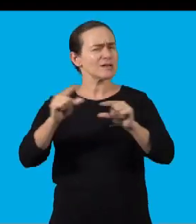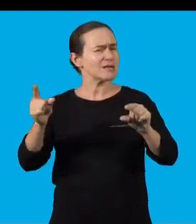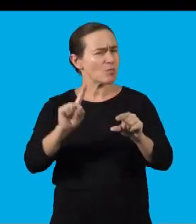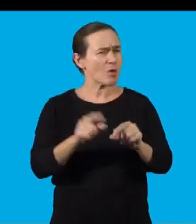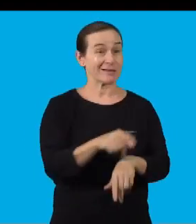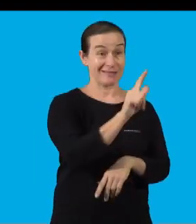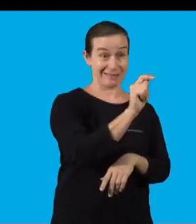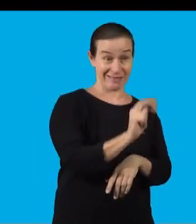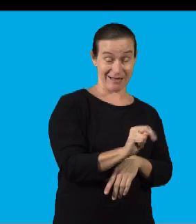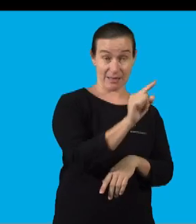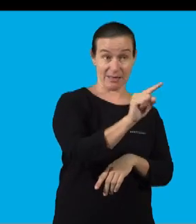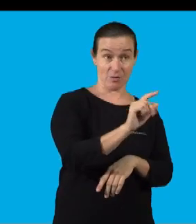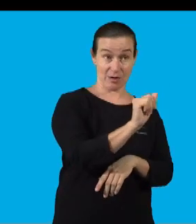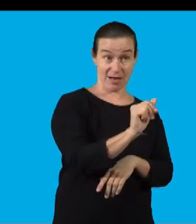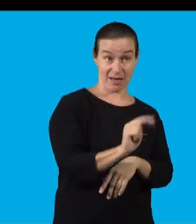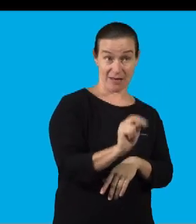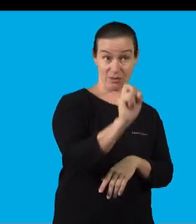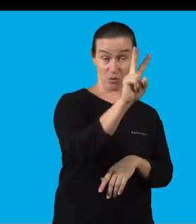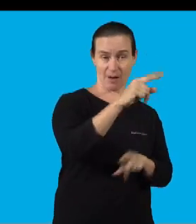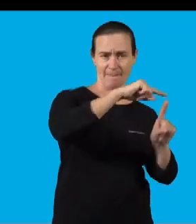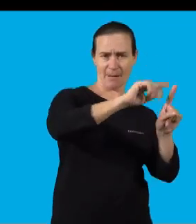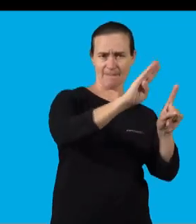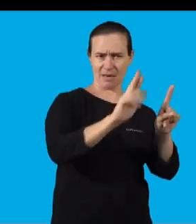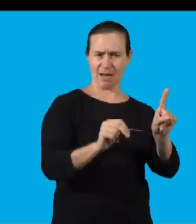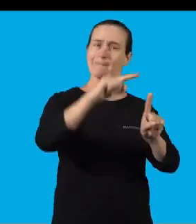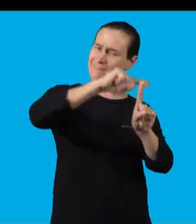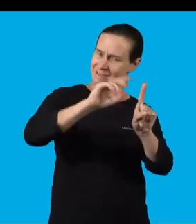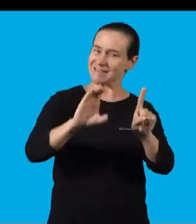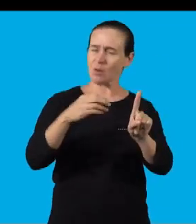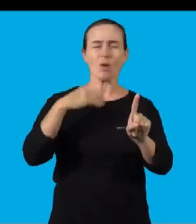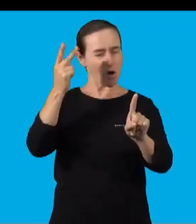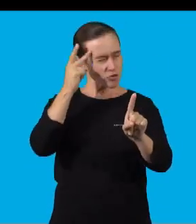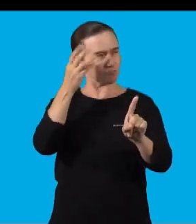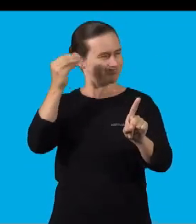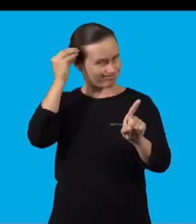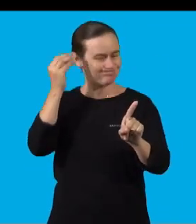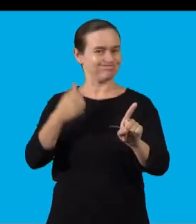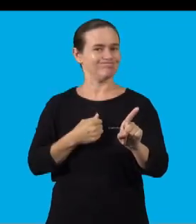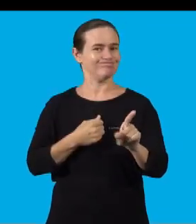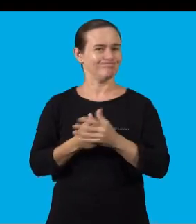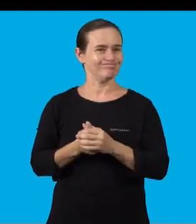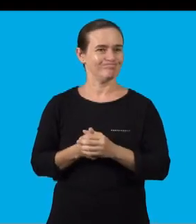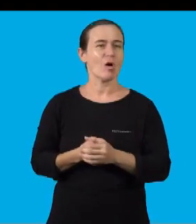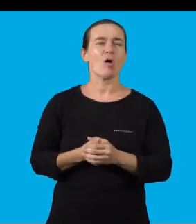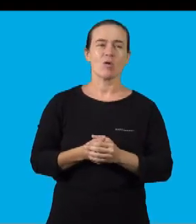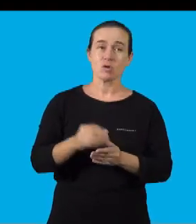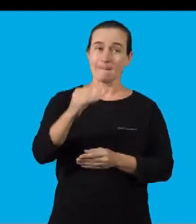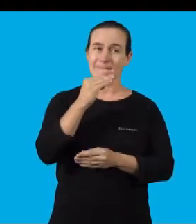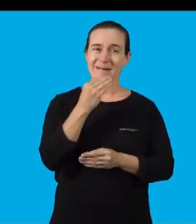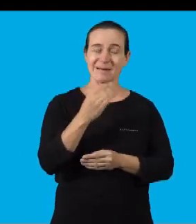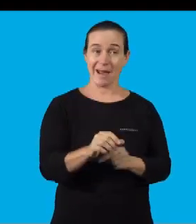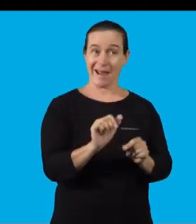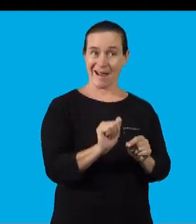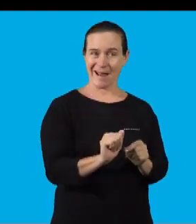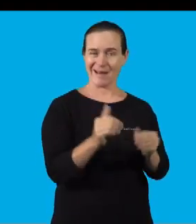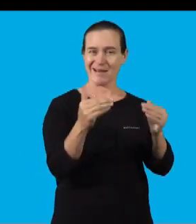is an squared plus bn plus c. So immediately from this calculation, we know that a